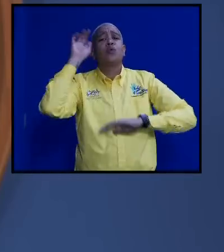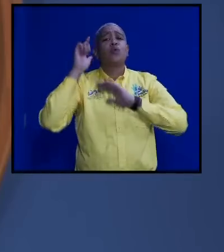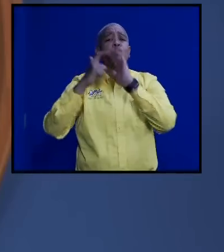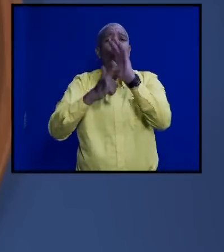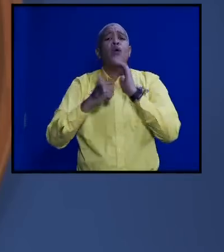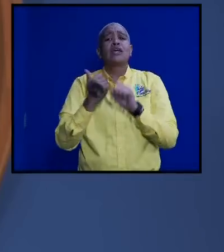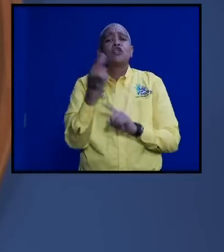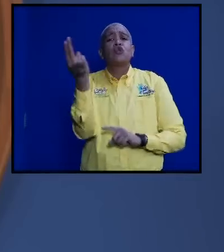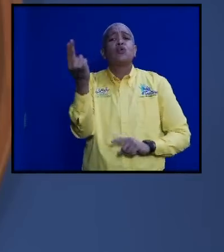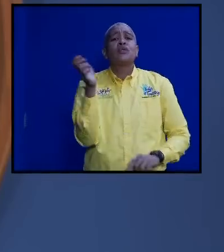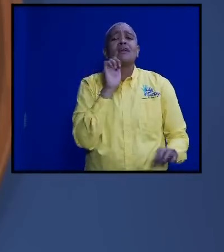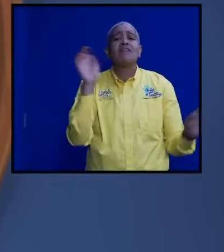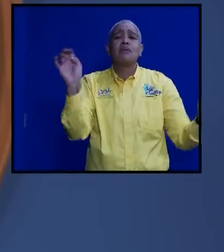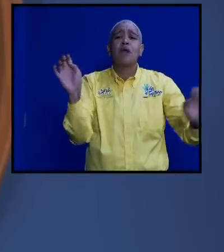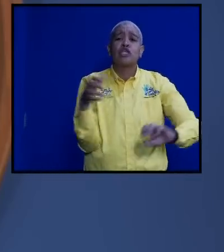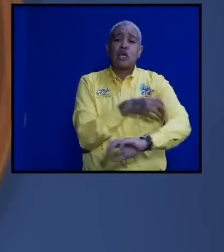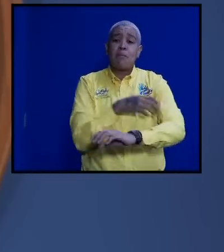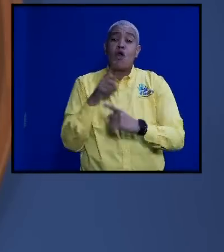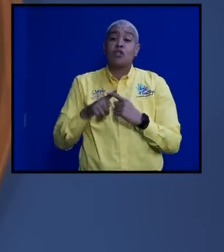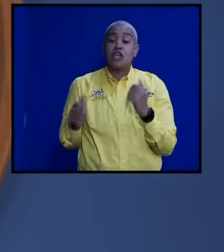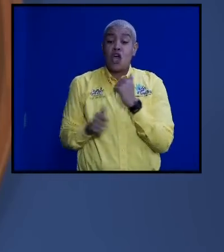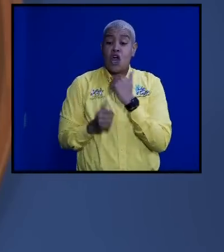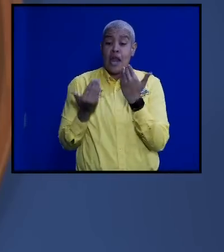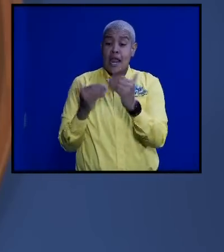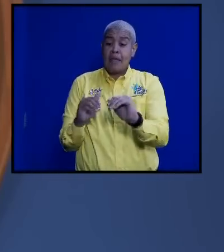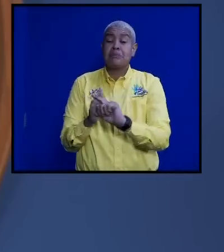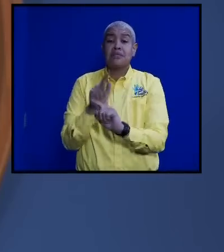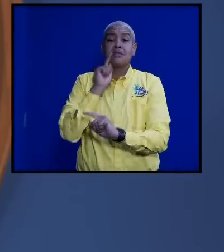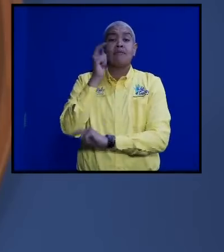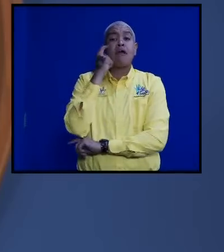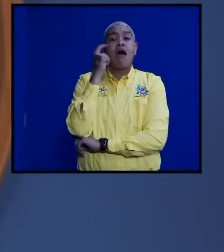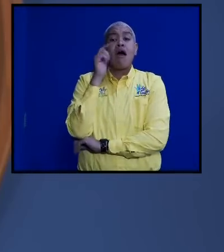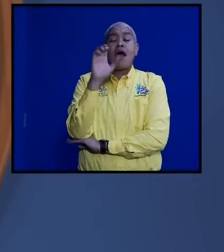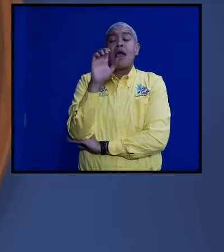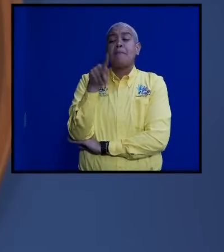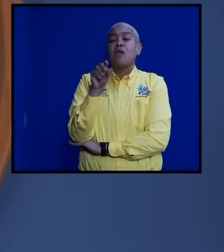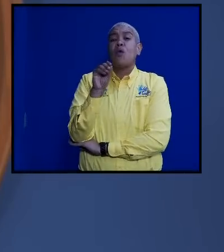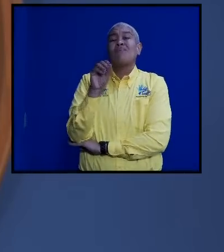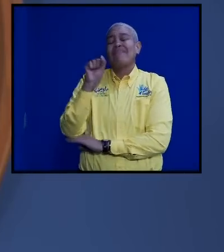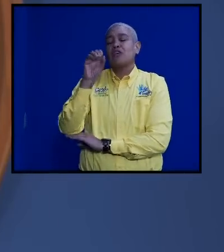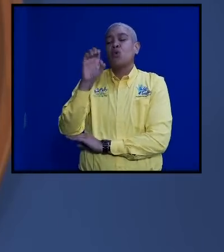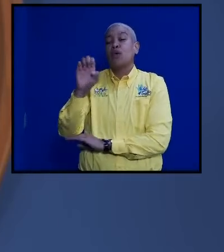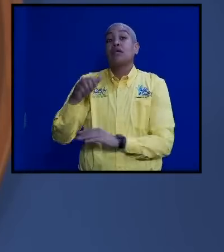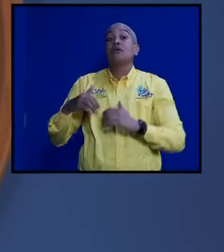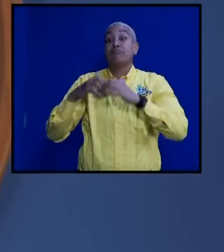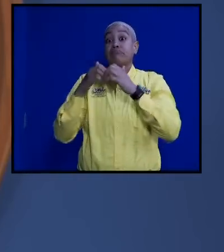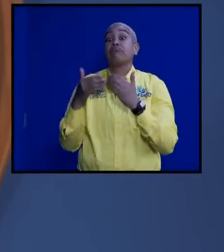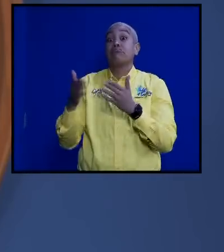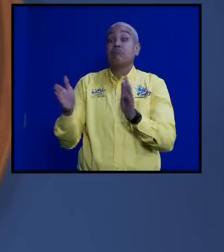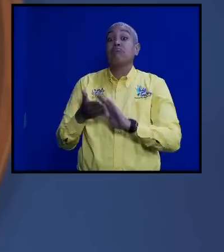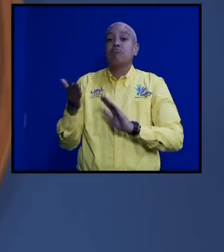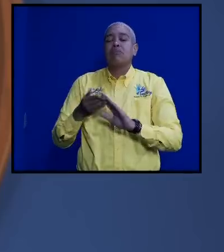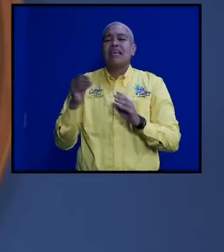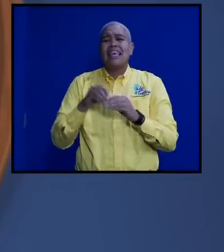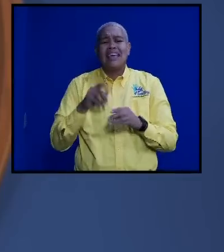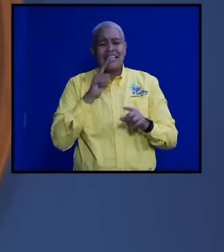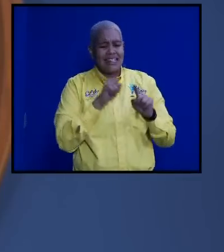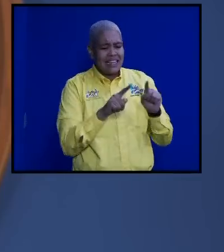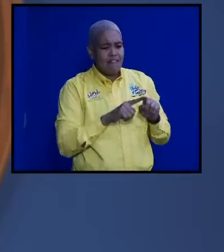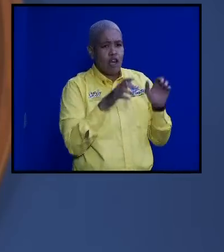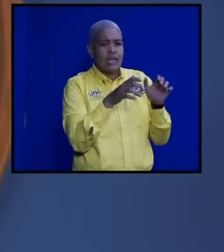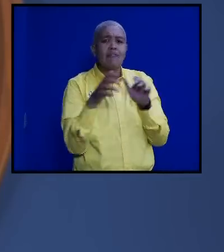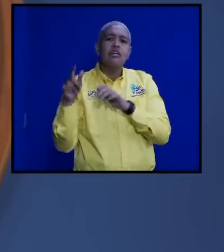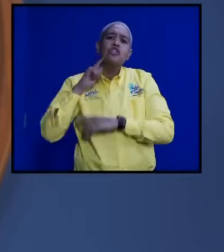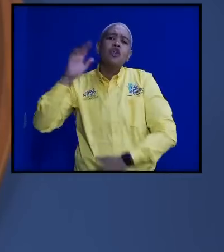the use of emergency powers under a limited state of public emergency in the divisions that were